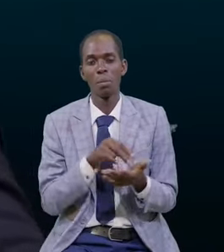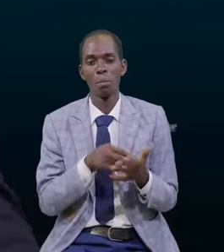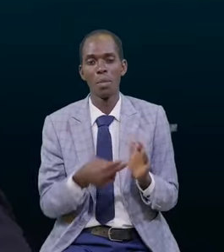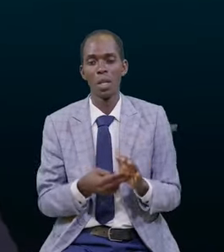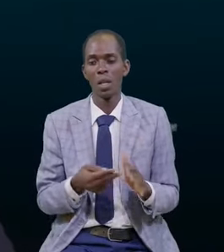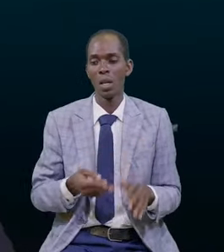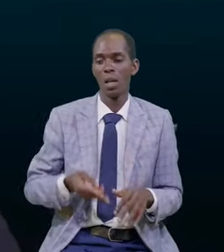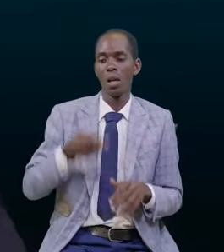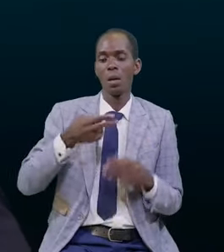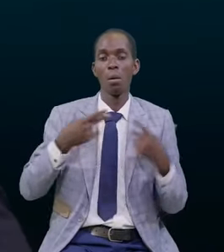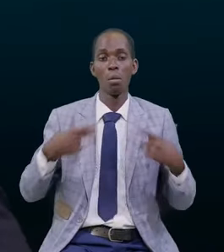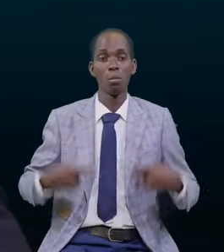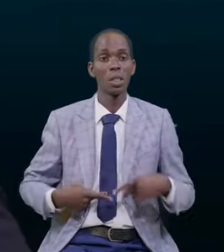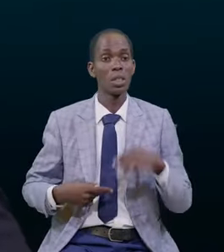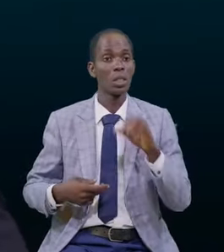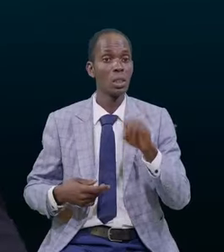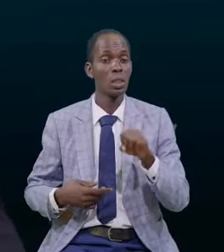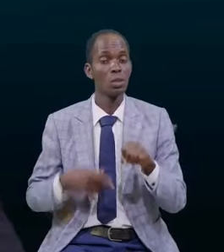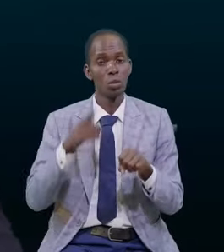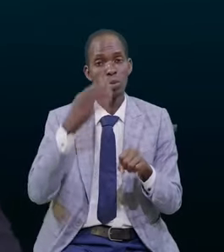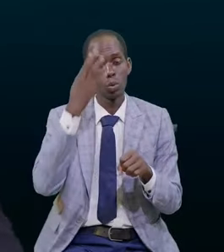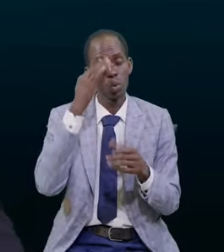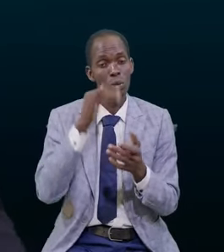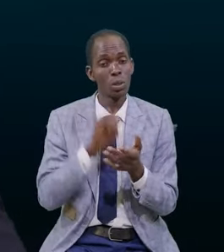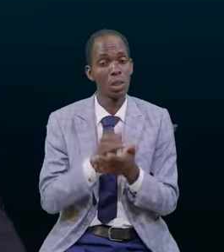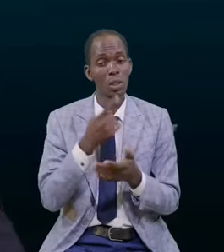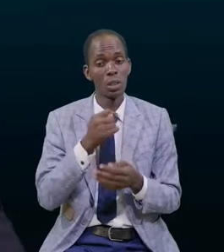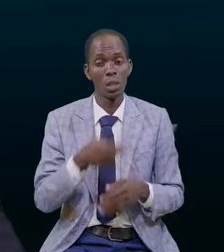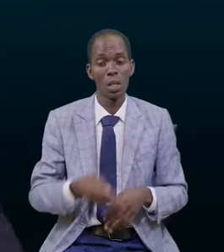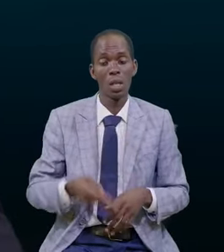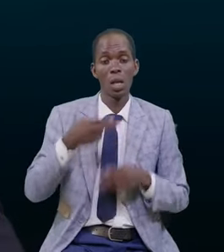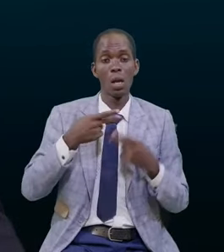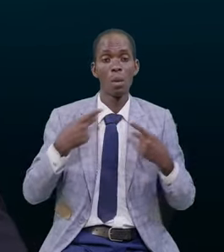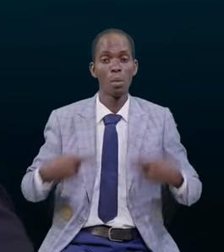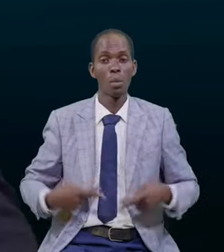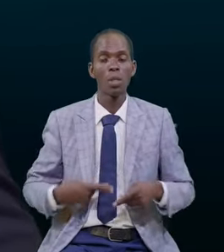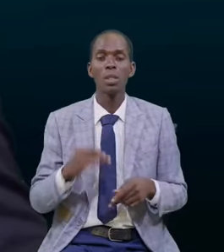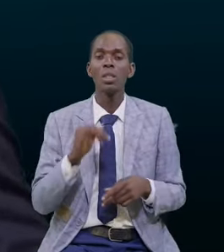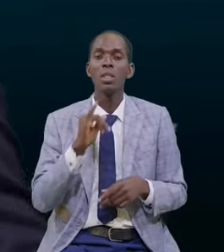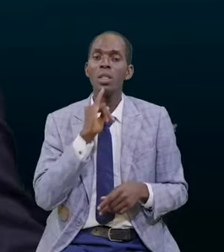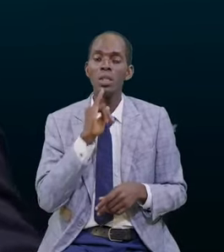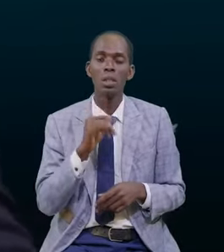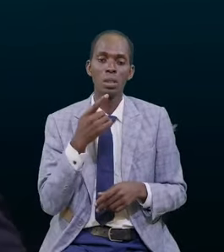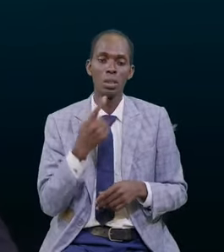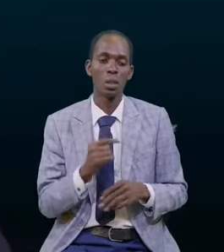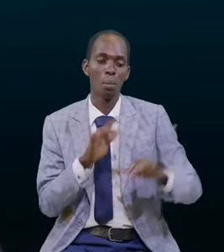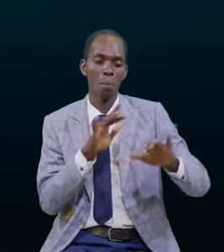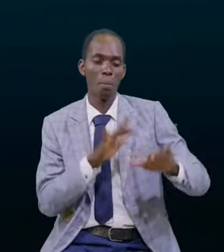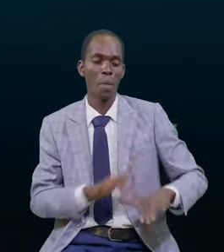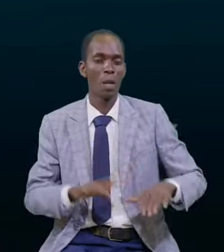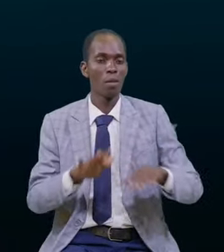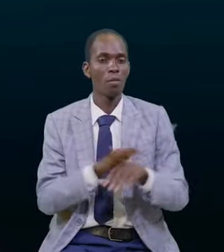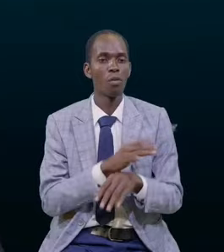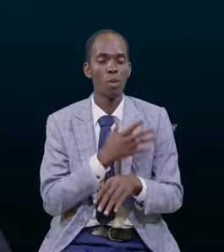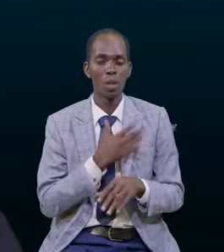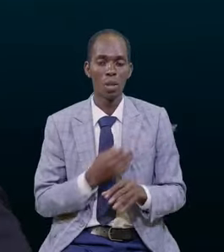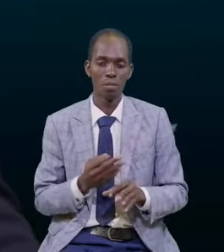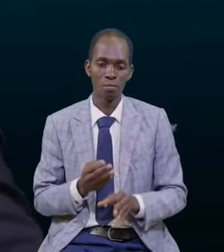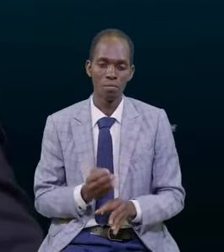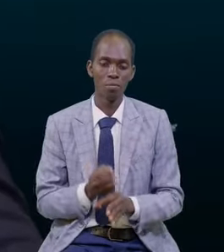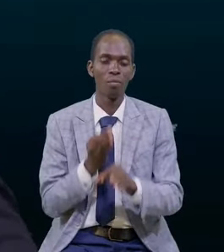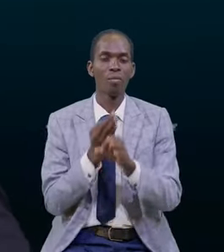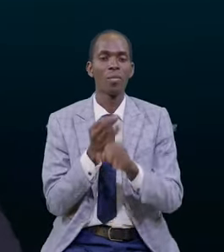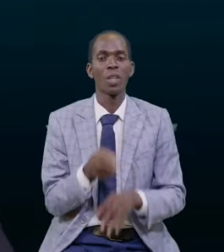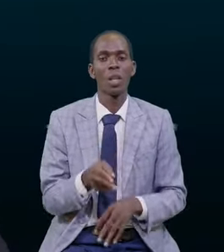that as the high priest is a merciful and faithful high priest that's what we are told in the earlier chapter